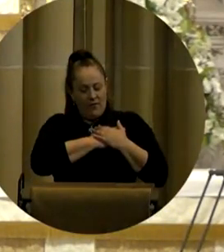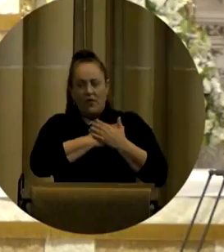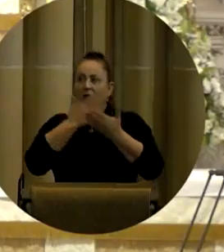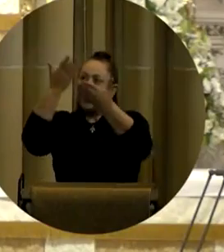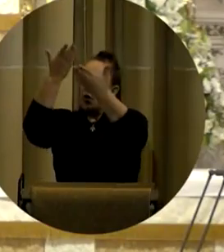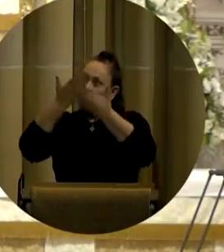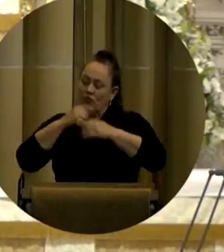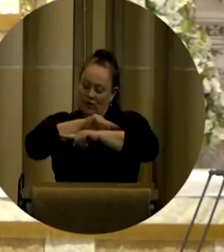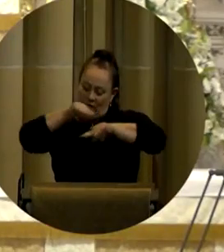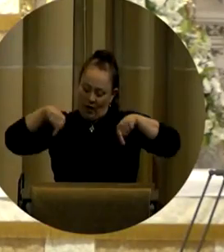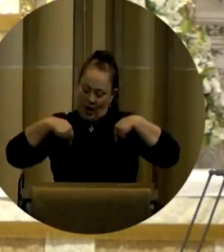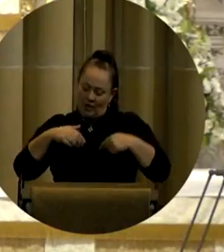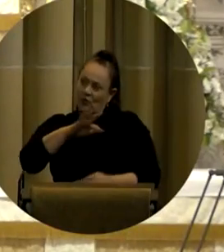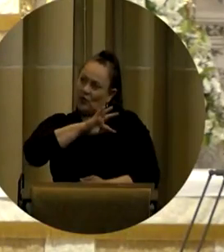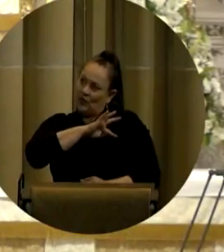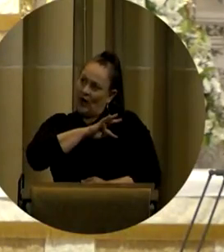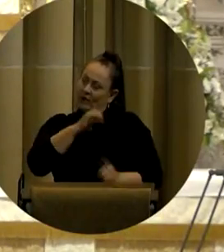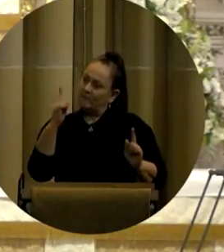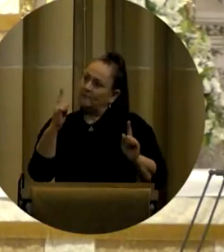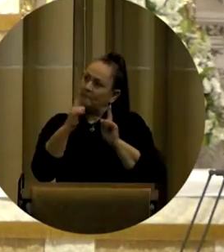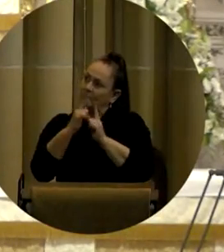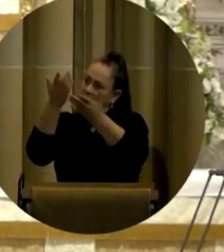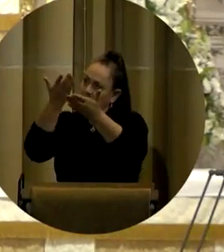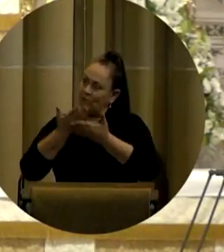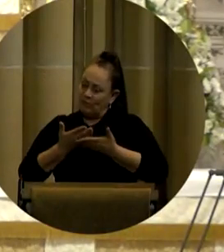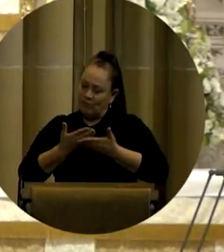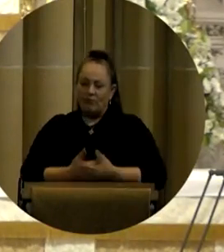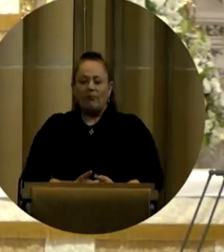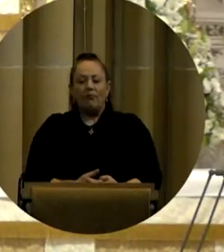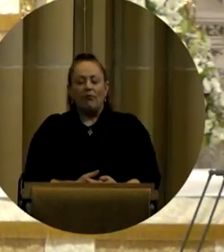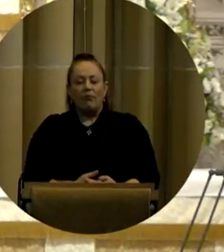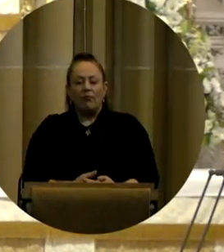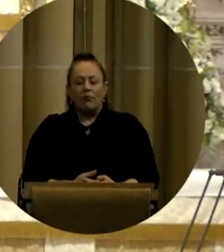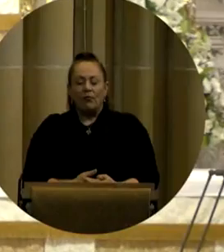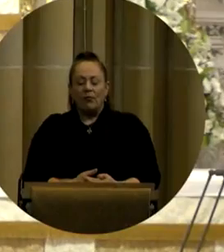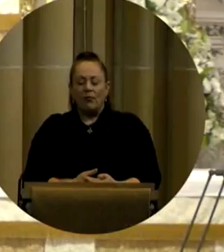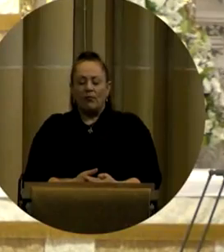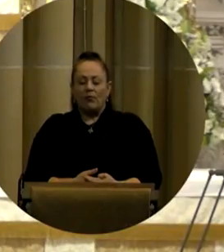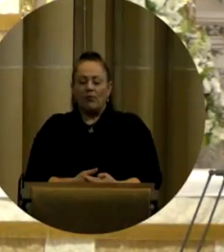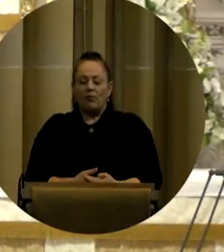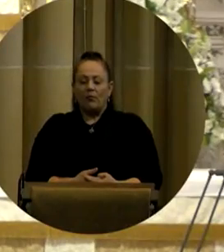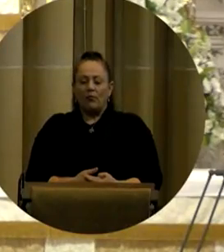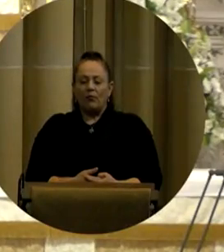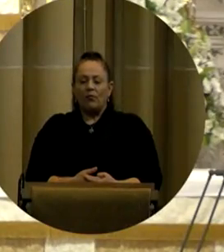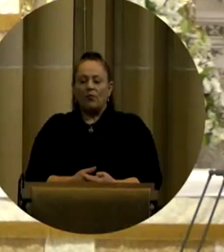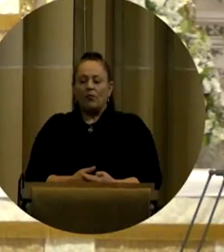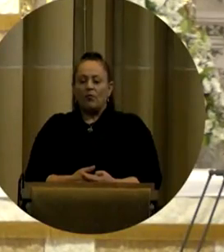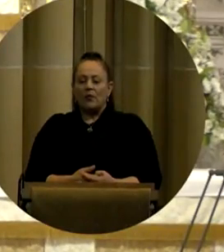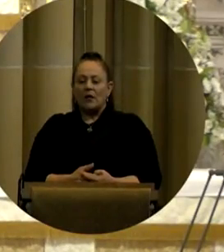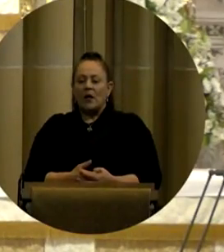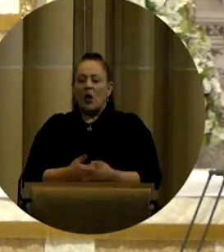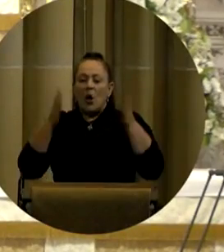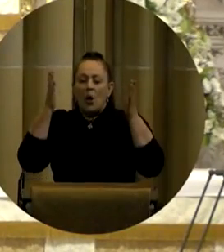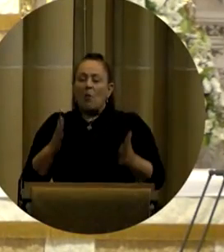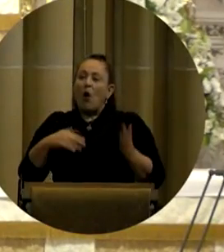grant your faithful one heart and one mind, that the body of your church, which rests